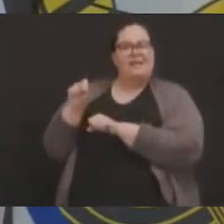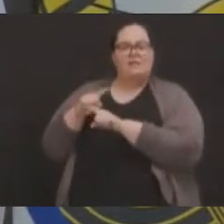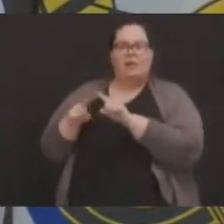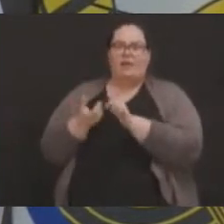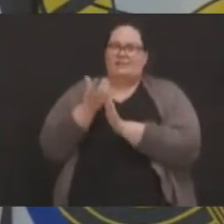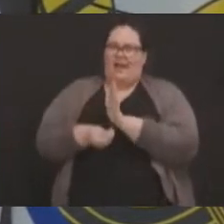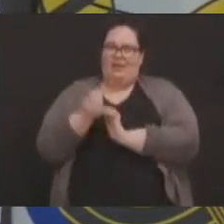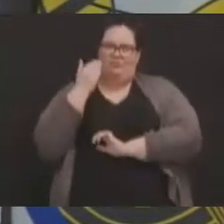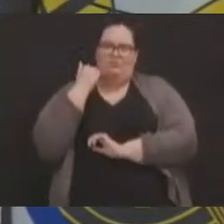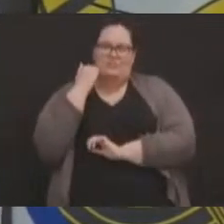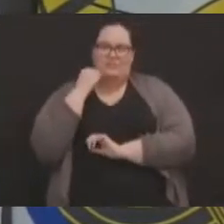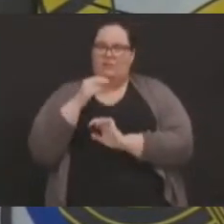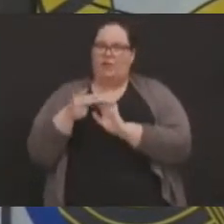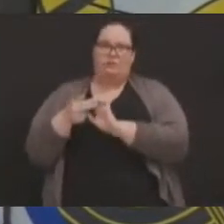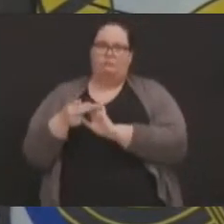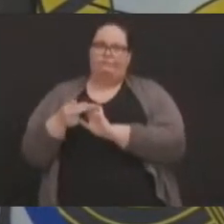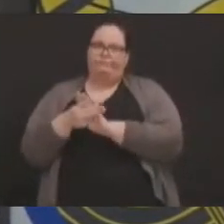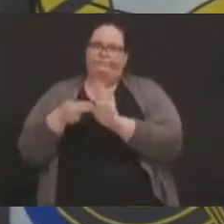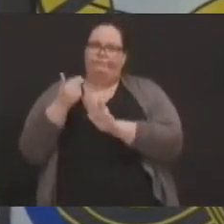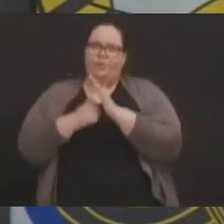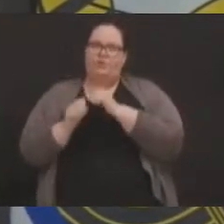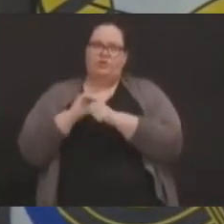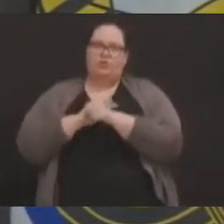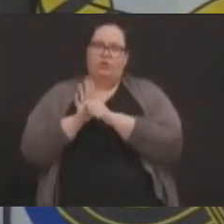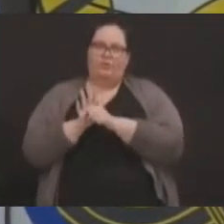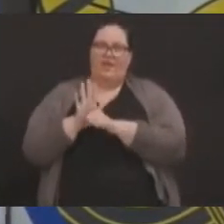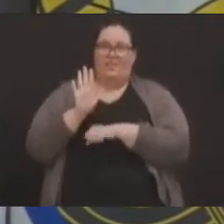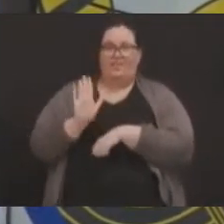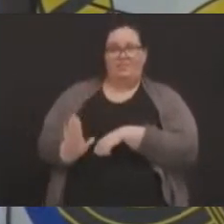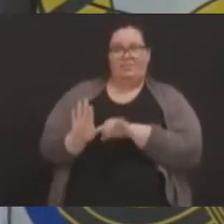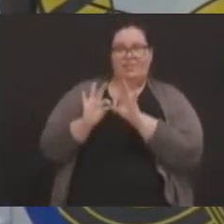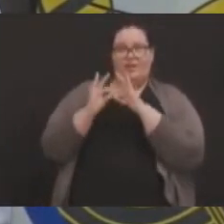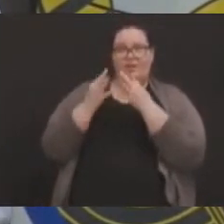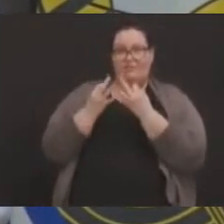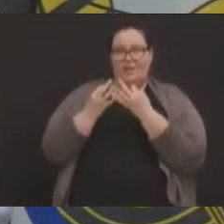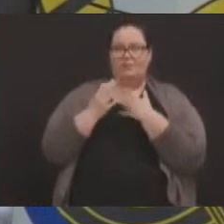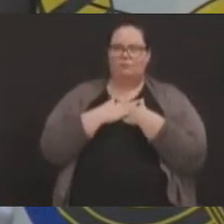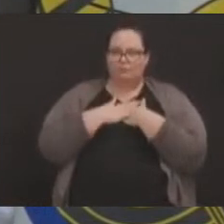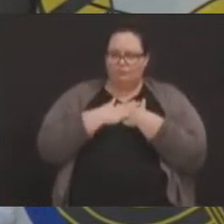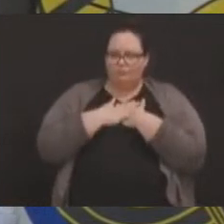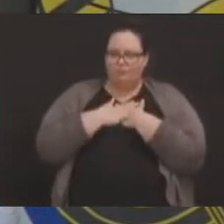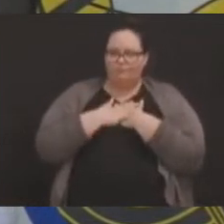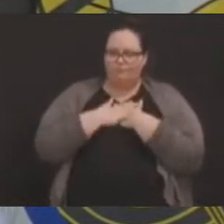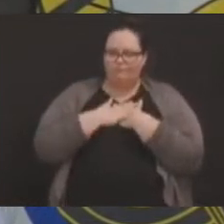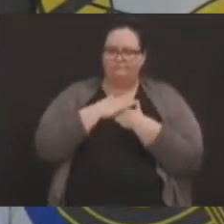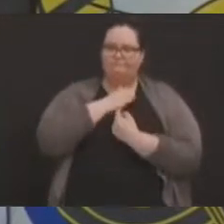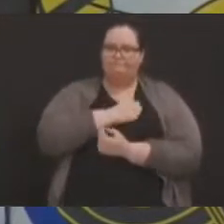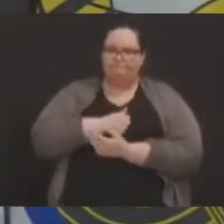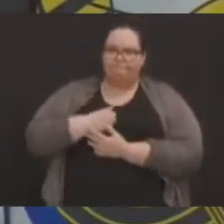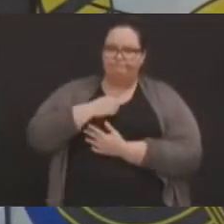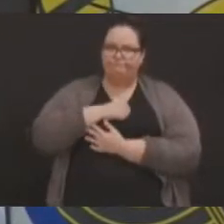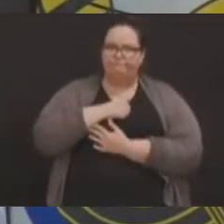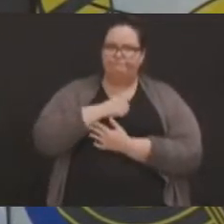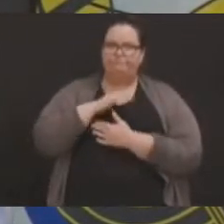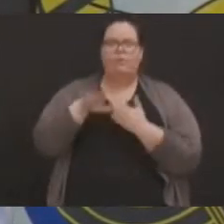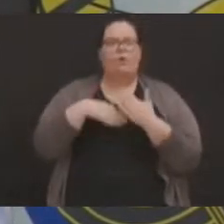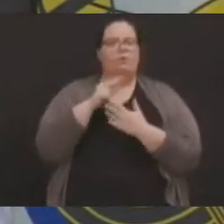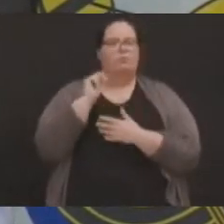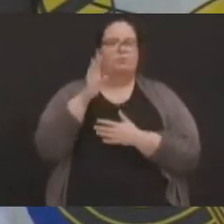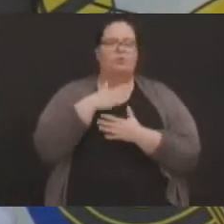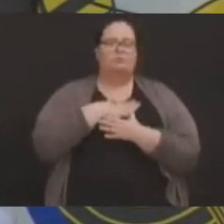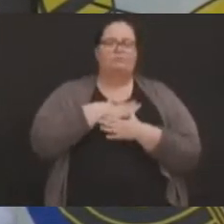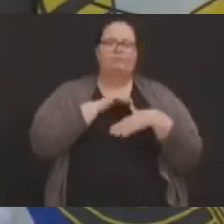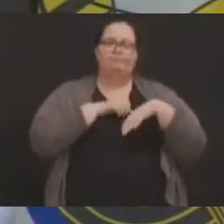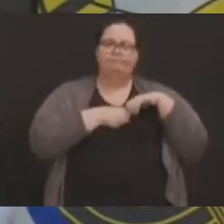shares in your grieving. And I just want to also comment on the fact that the decision around whether a death is considered